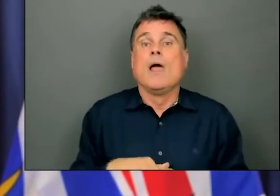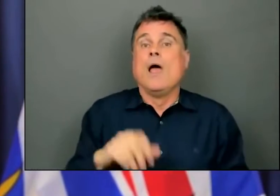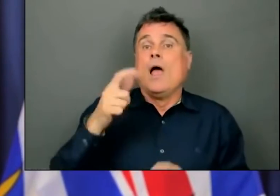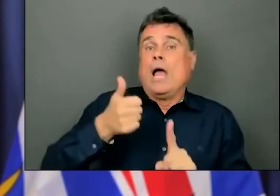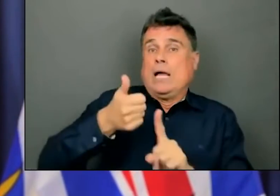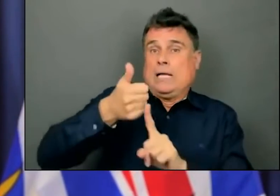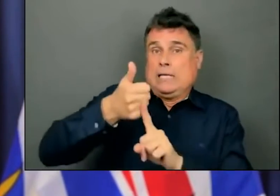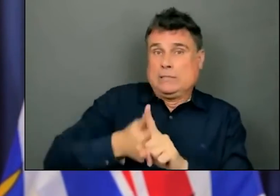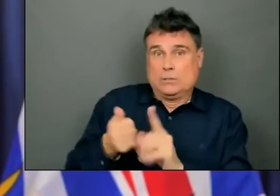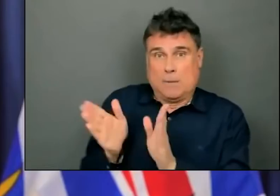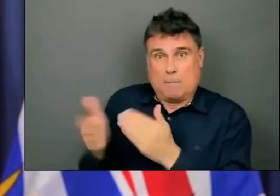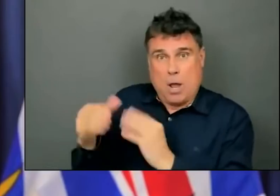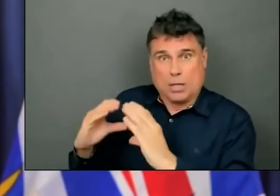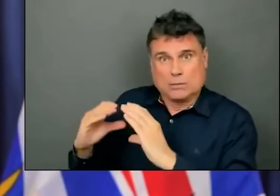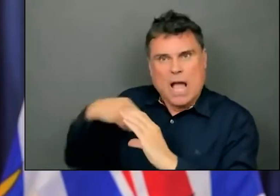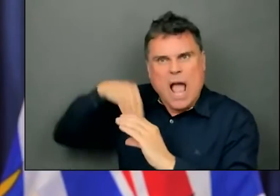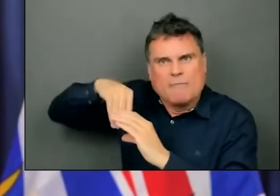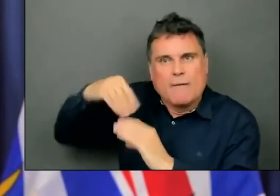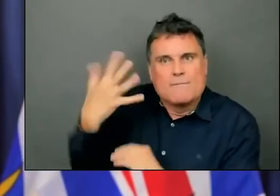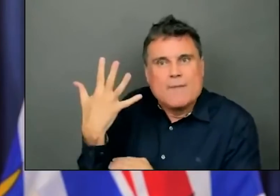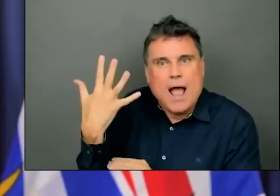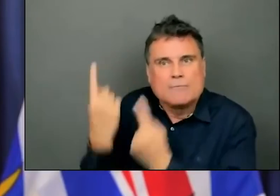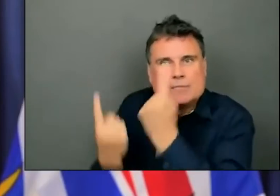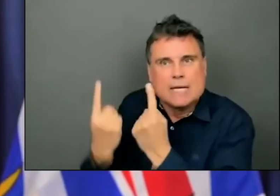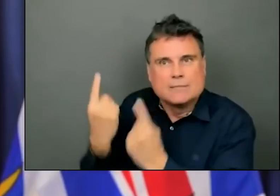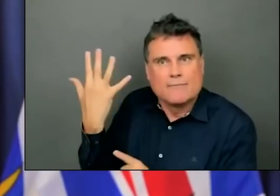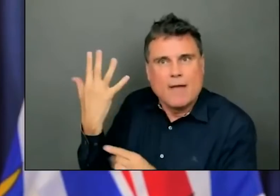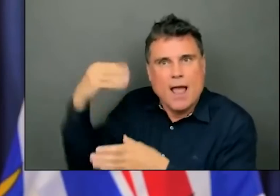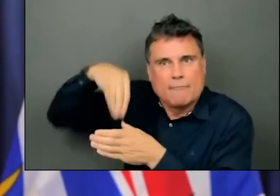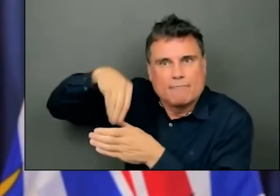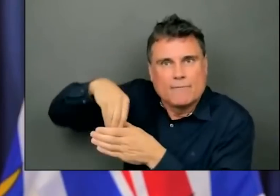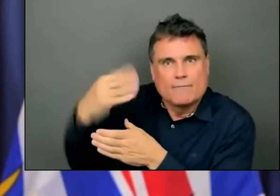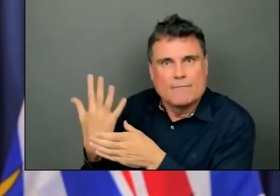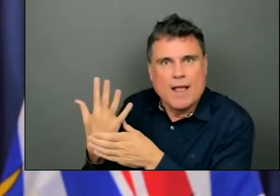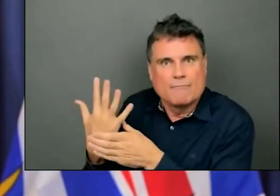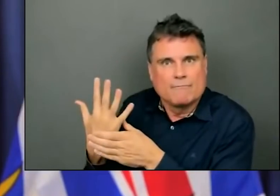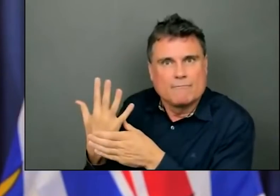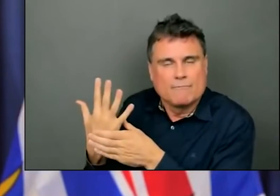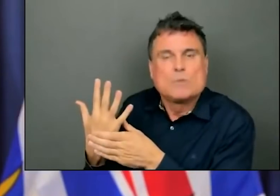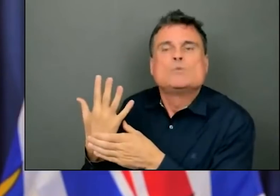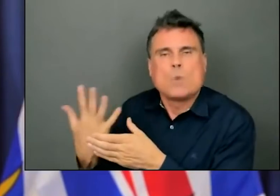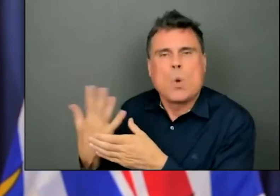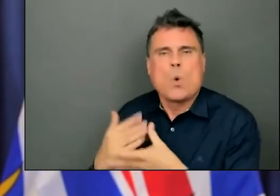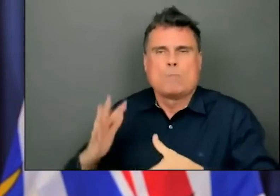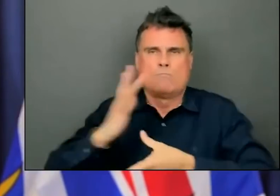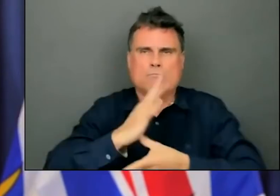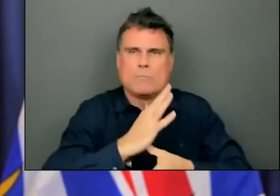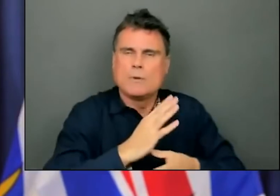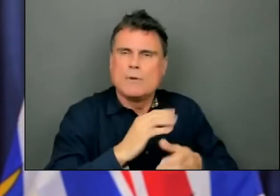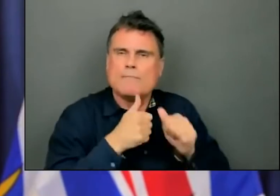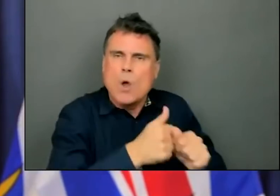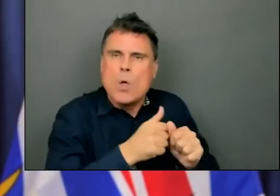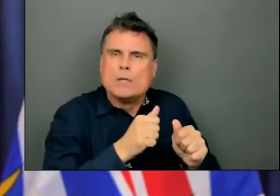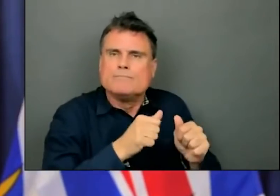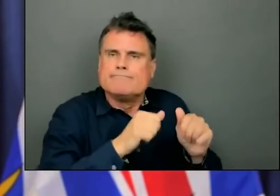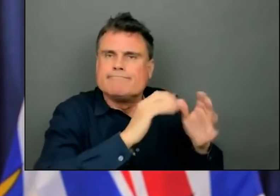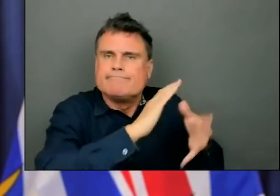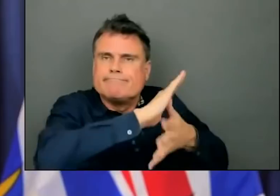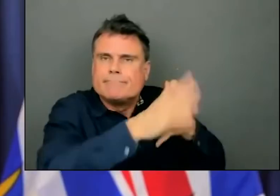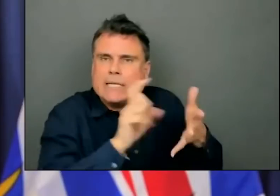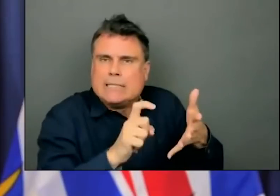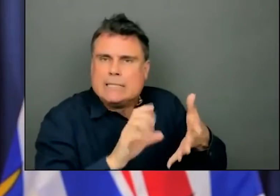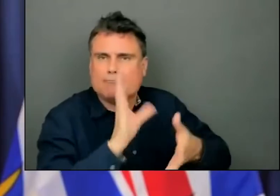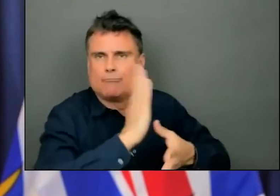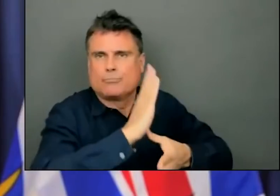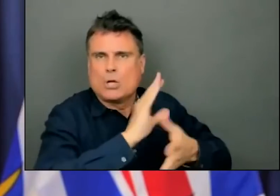more than 1 million people, which is significant to focus on that group of people. As we make the tests available to broader public distribution,